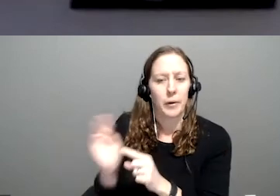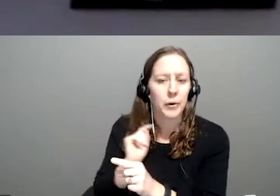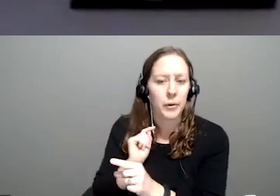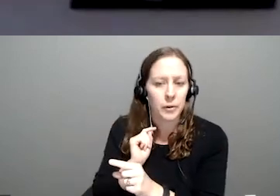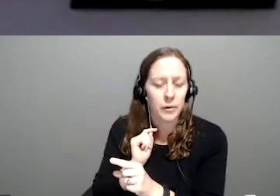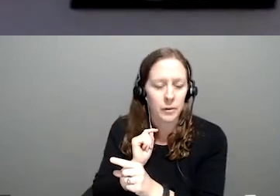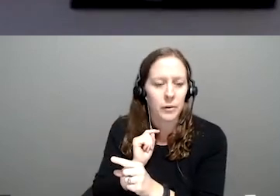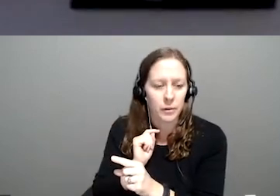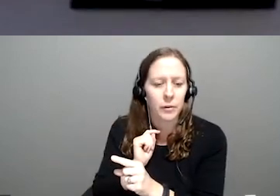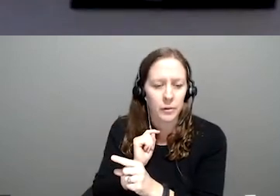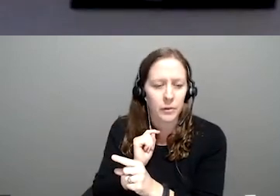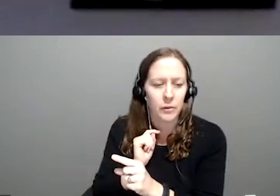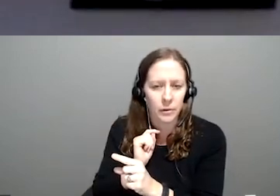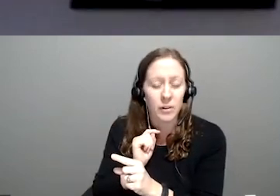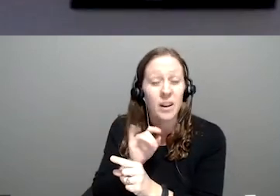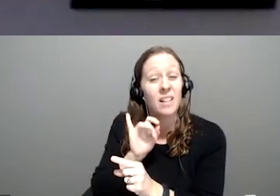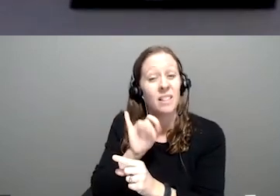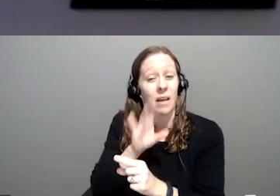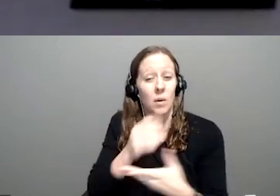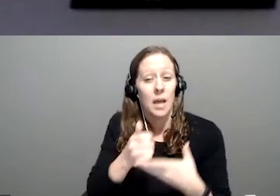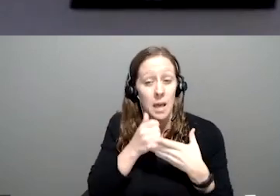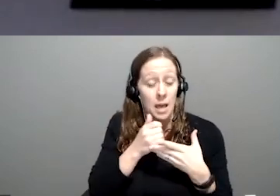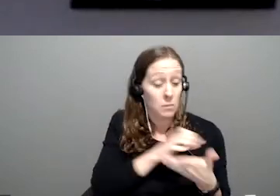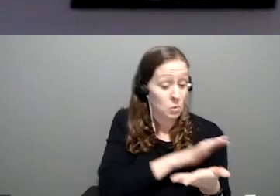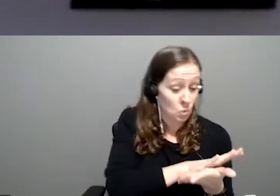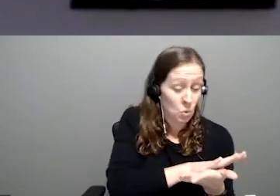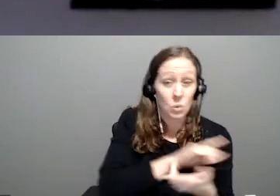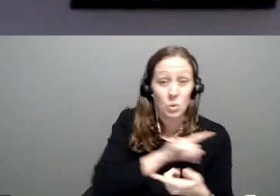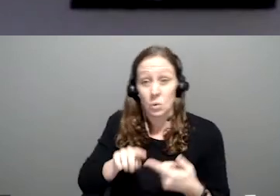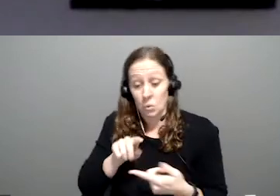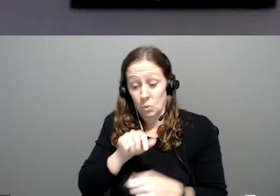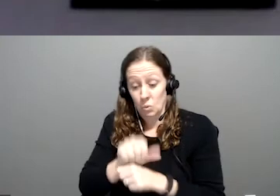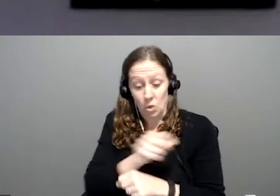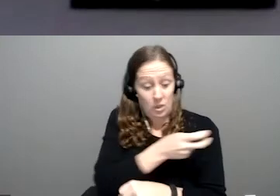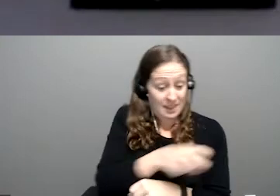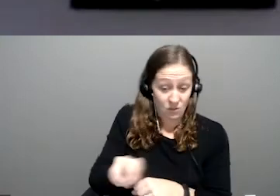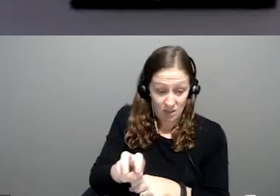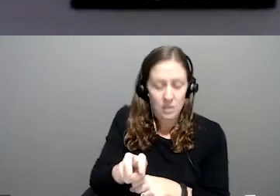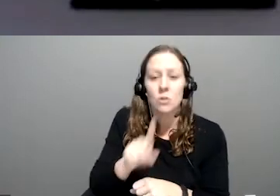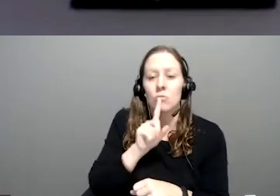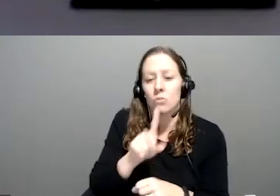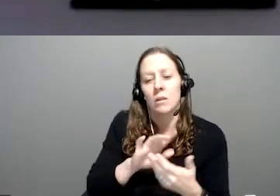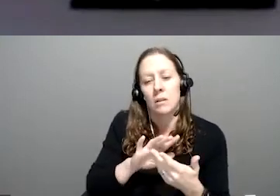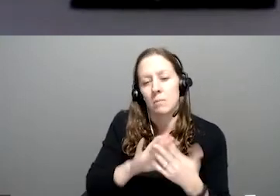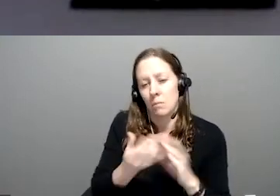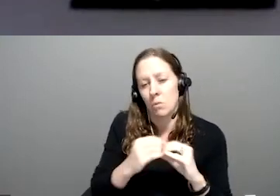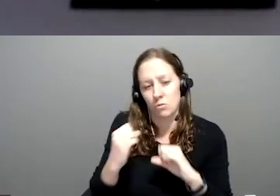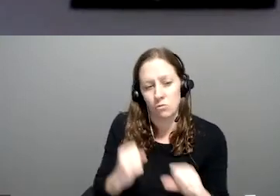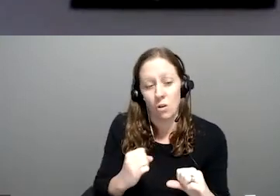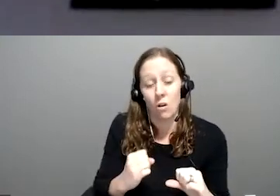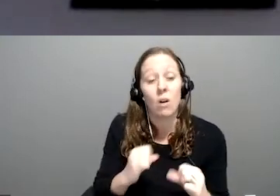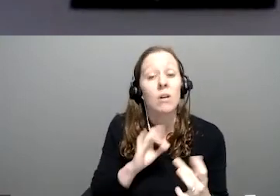to solidify that school to work transition. So thank you. And contact information for me, I